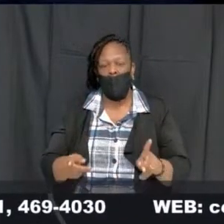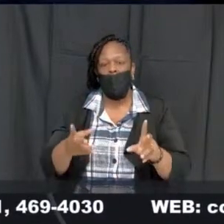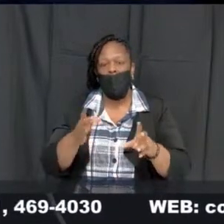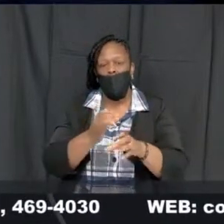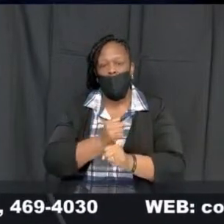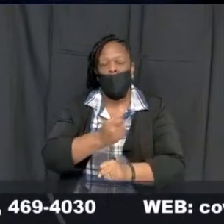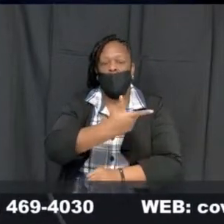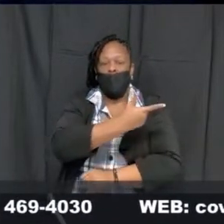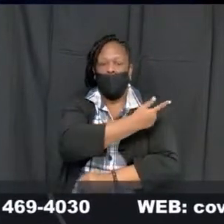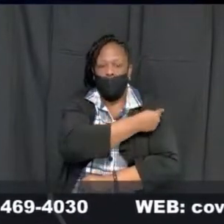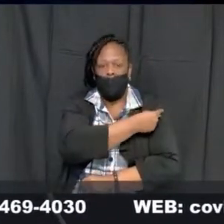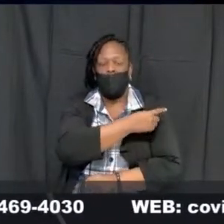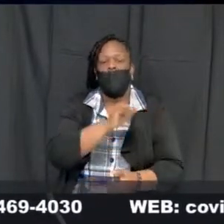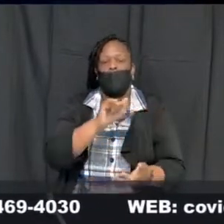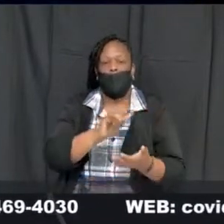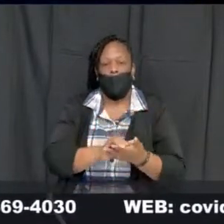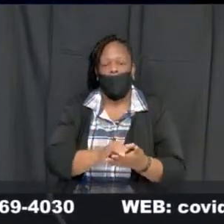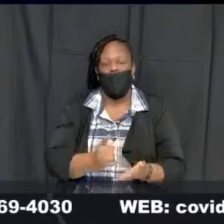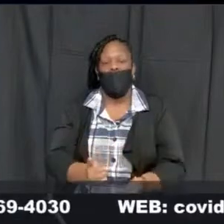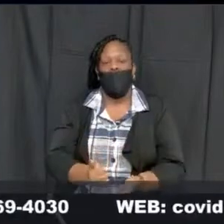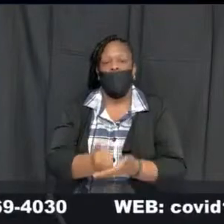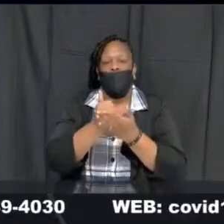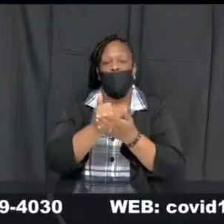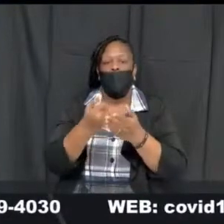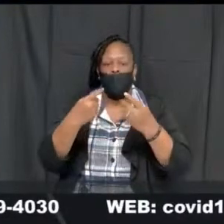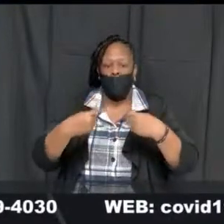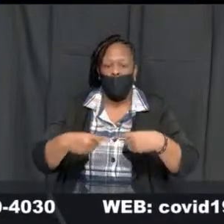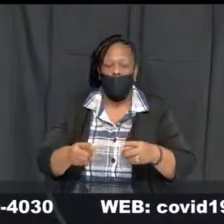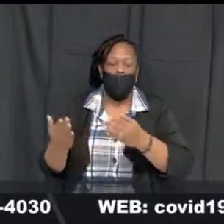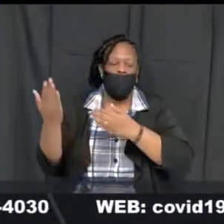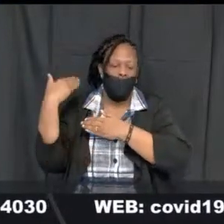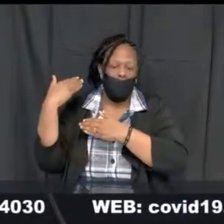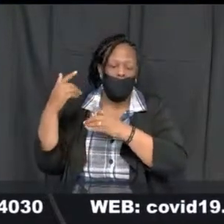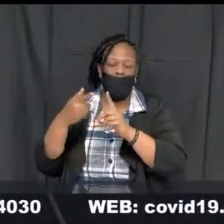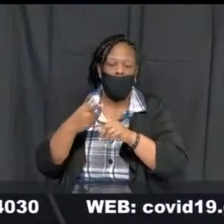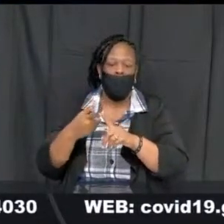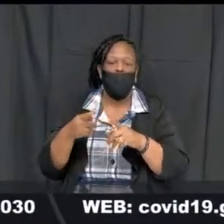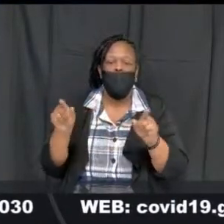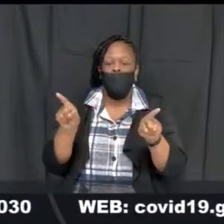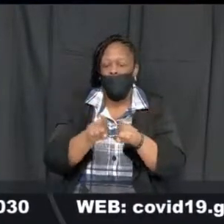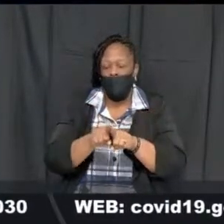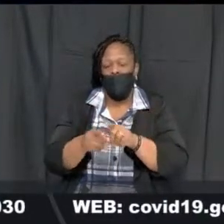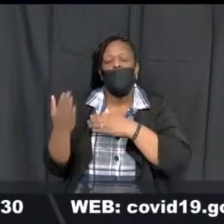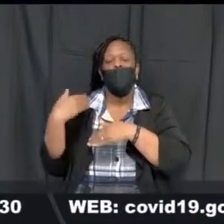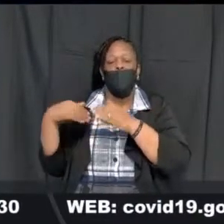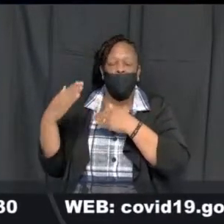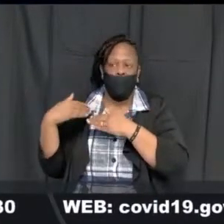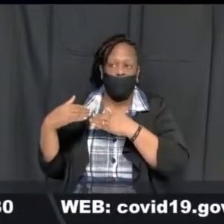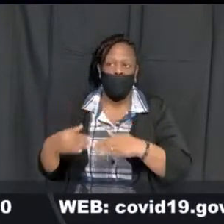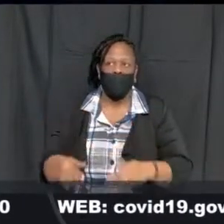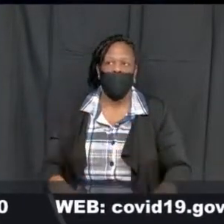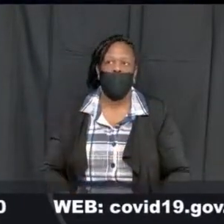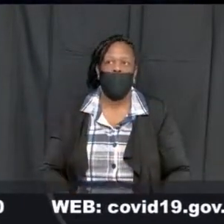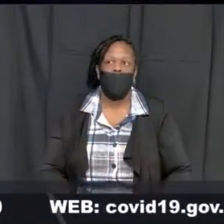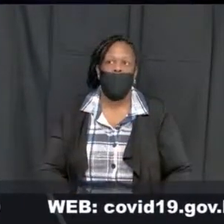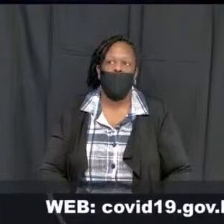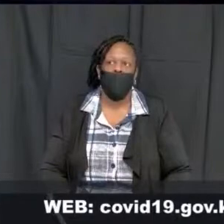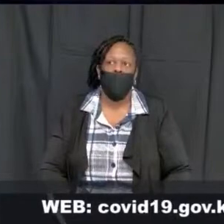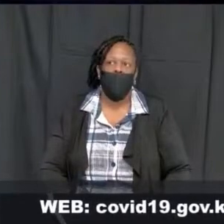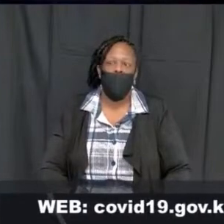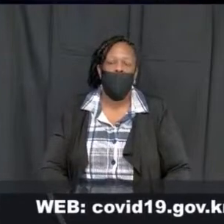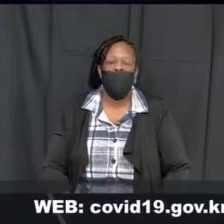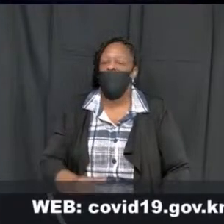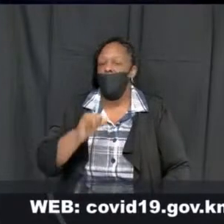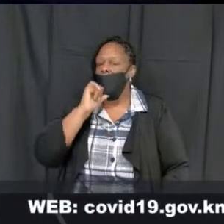would require us to get back to as near normal as possible. Of course, it is not the responsibility of the Ministry of